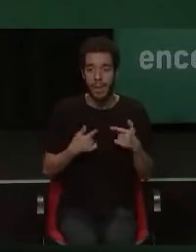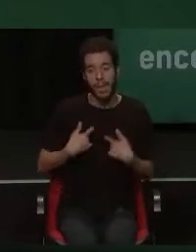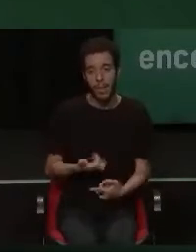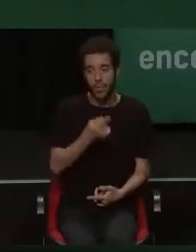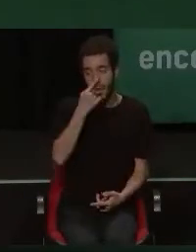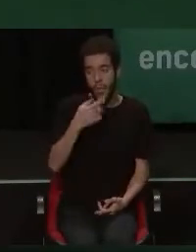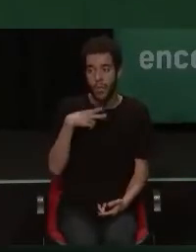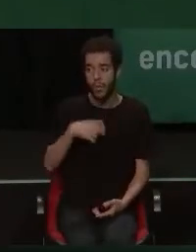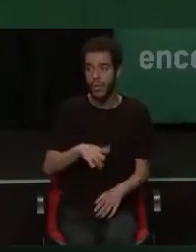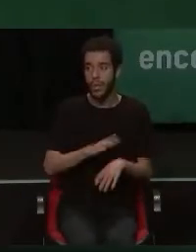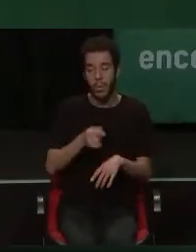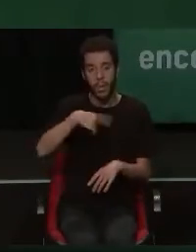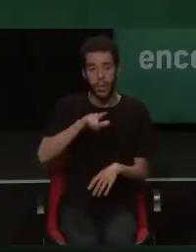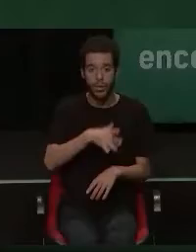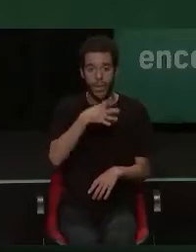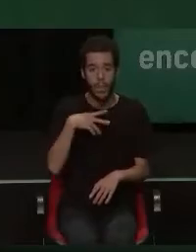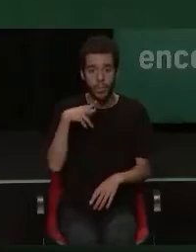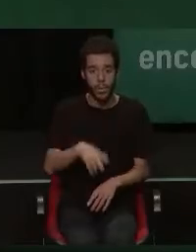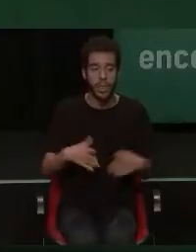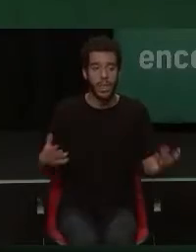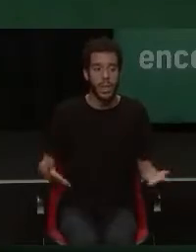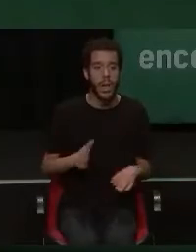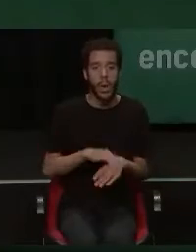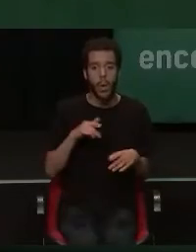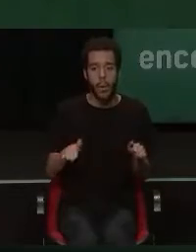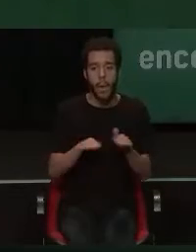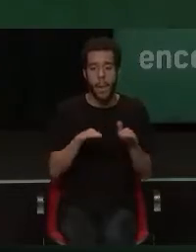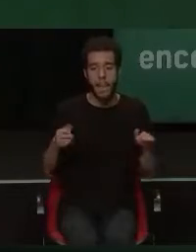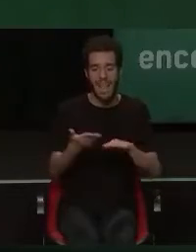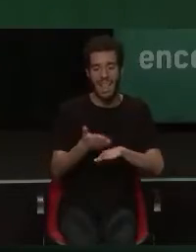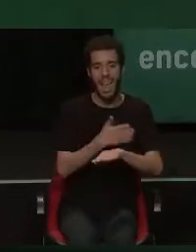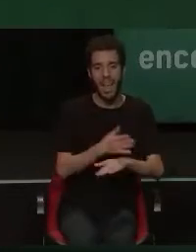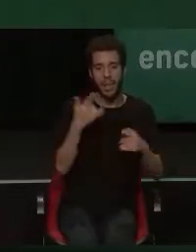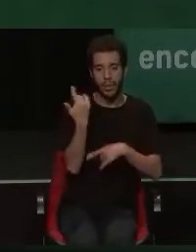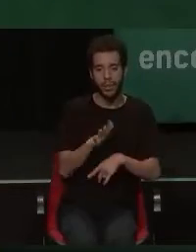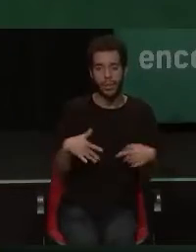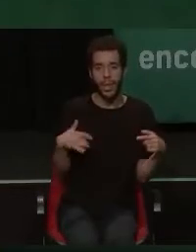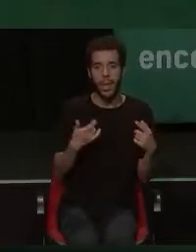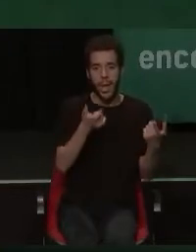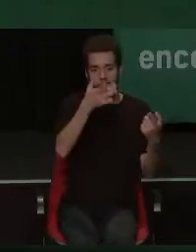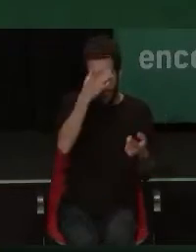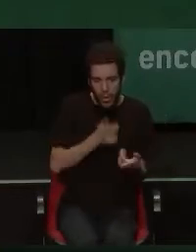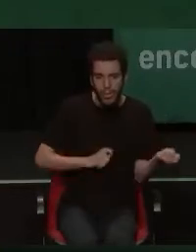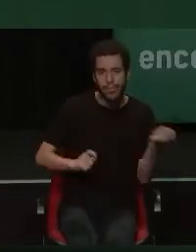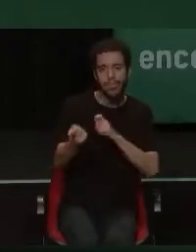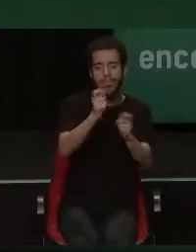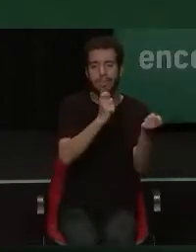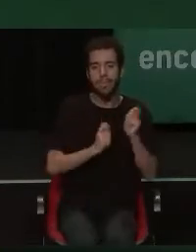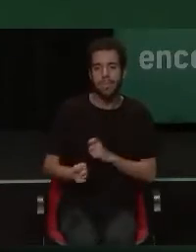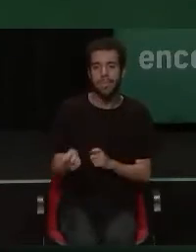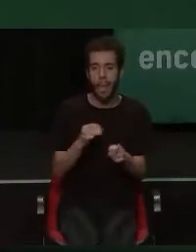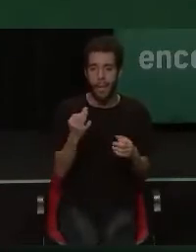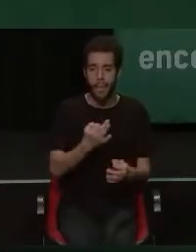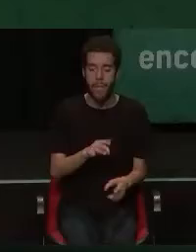Thank you for the presentation. I will speak in Portuguese, and since we've had a previous